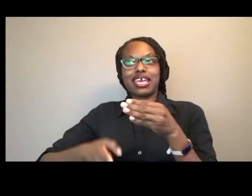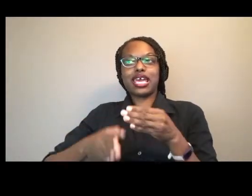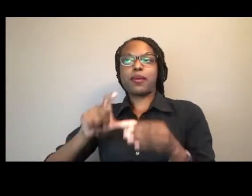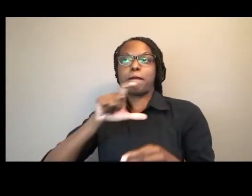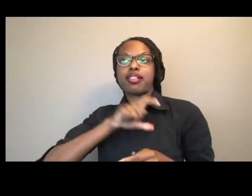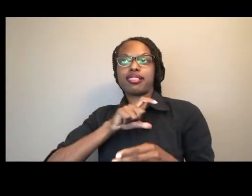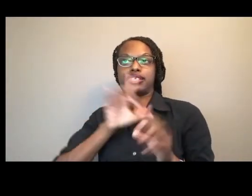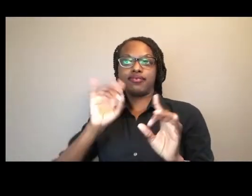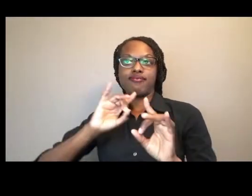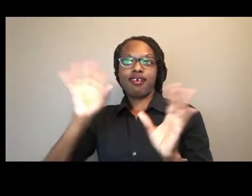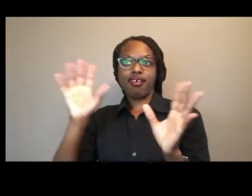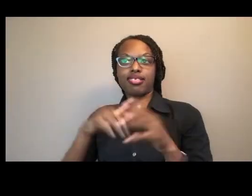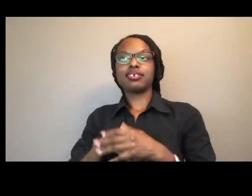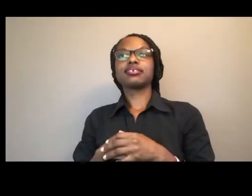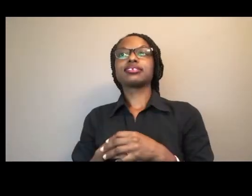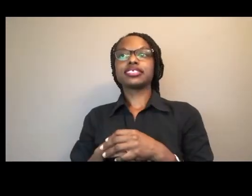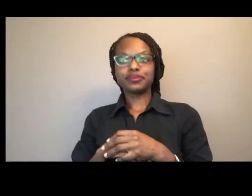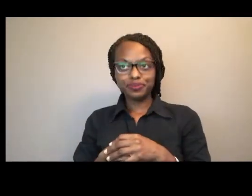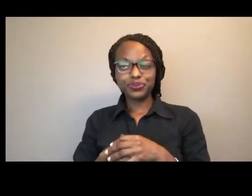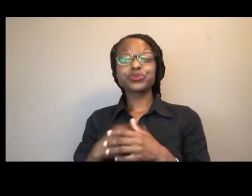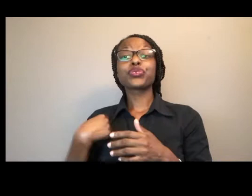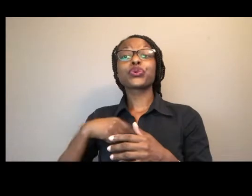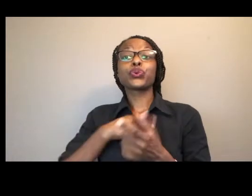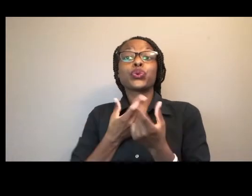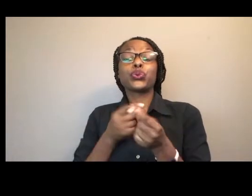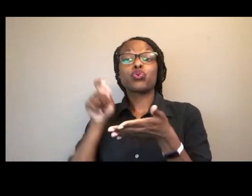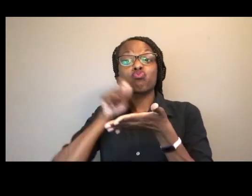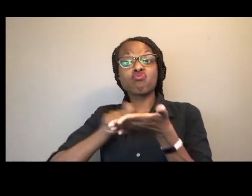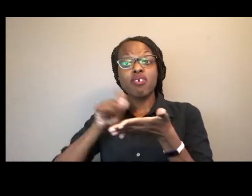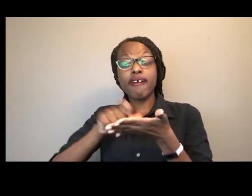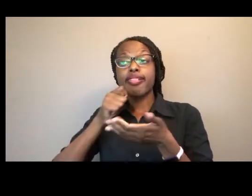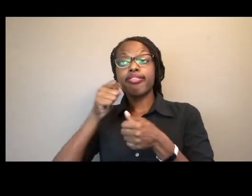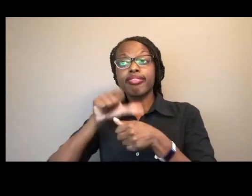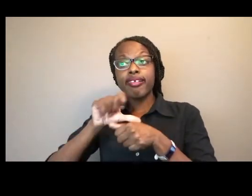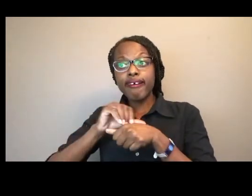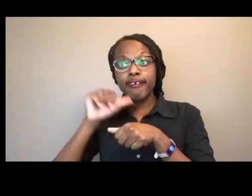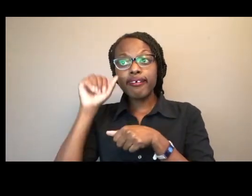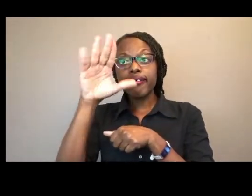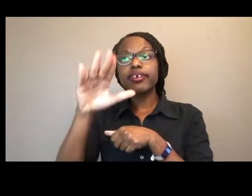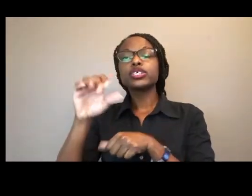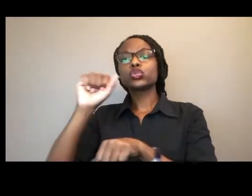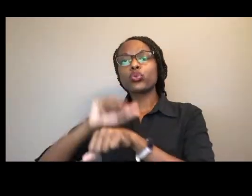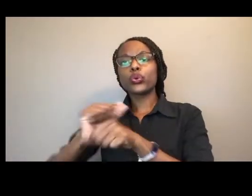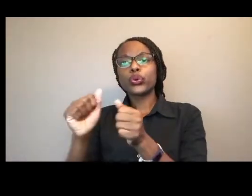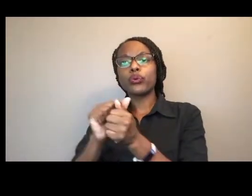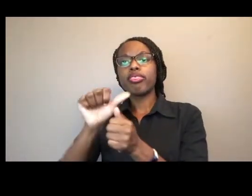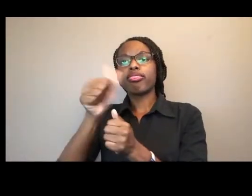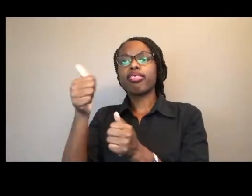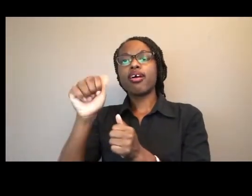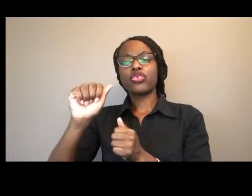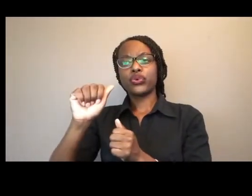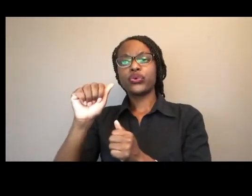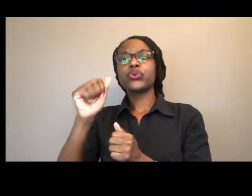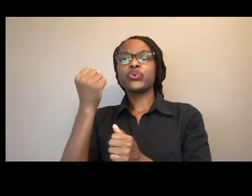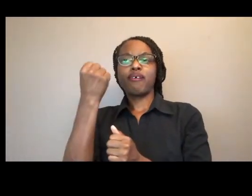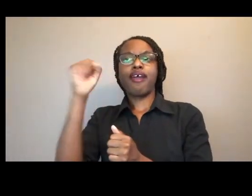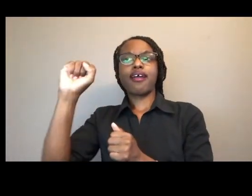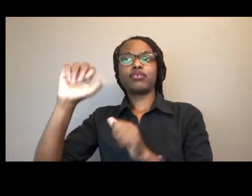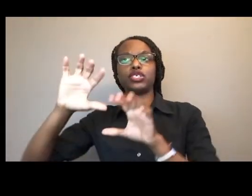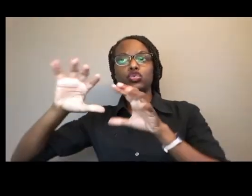groups, and talking to anyone who will listen to tell them that every life matters, including the lives of my Black and disabled brothers and